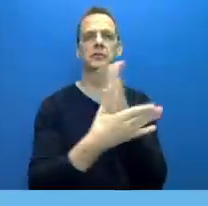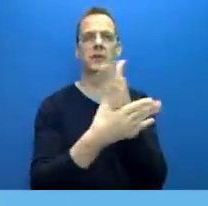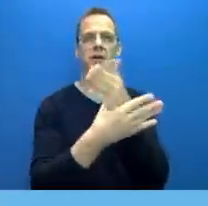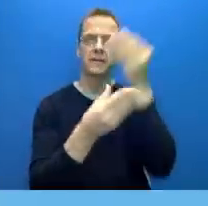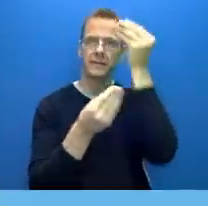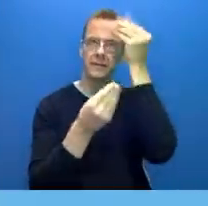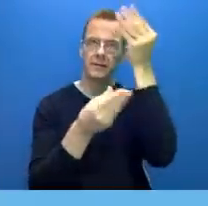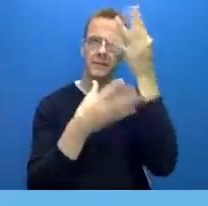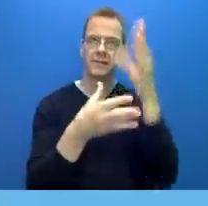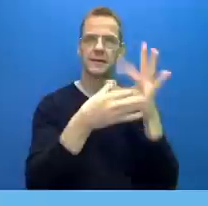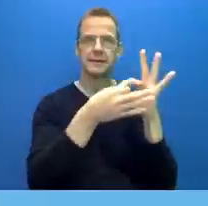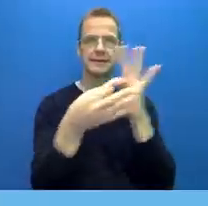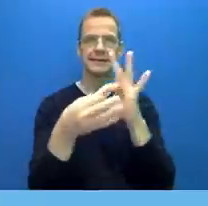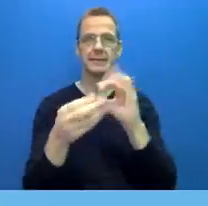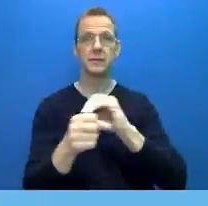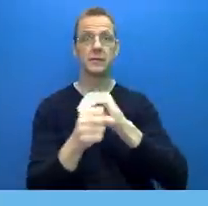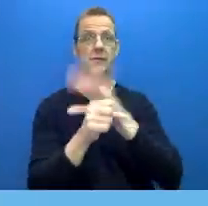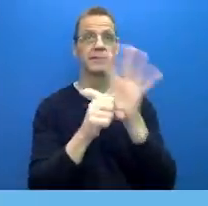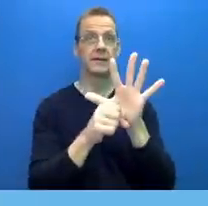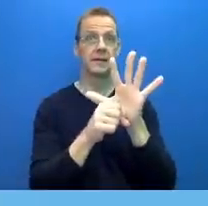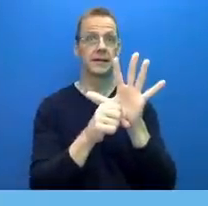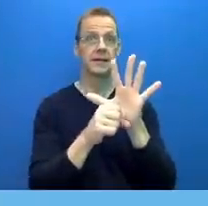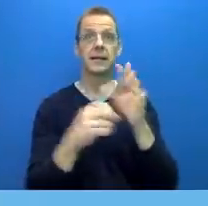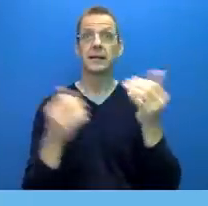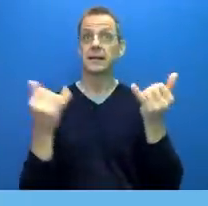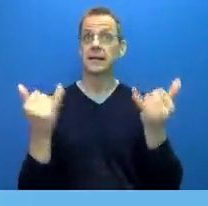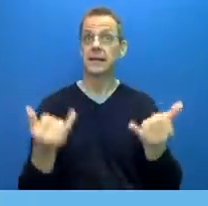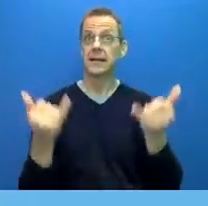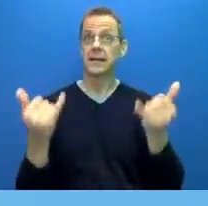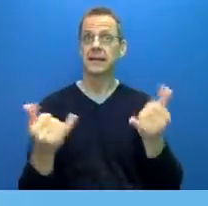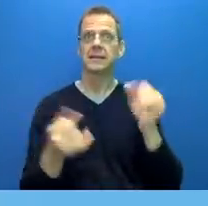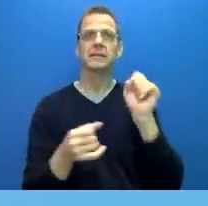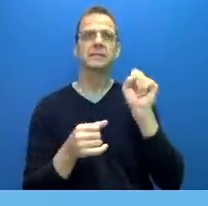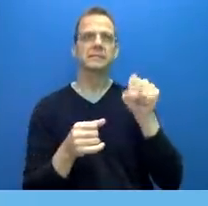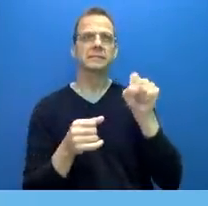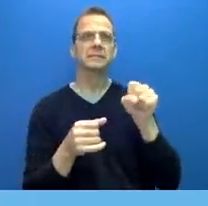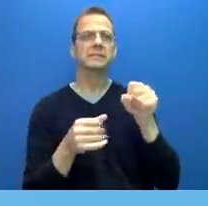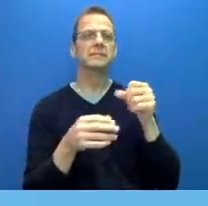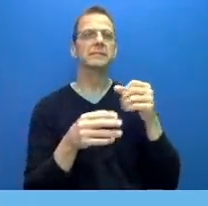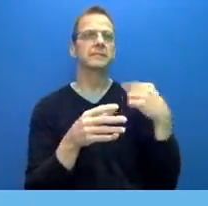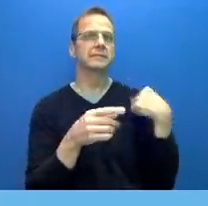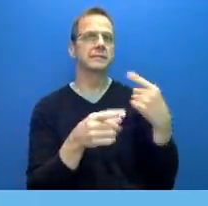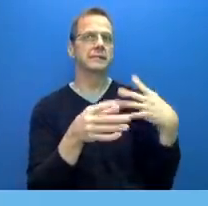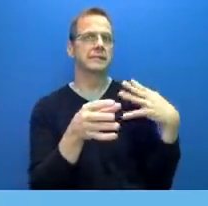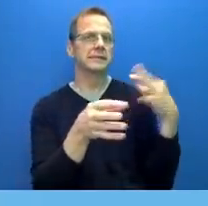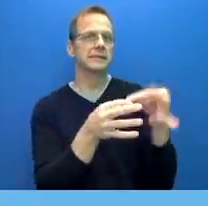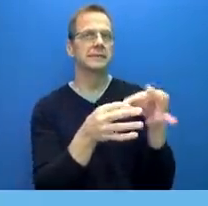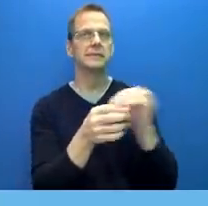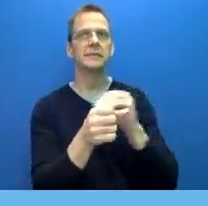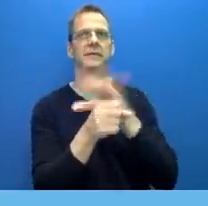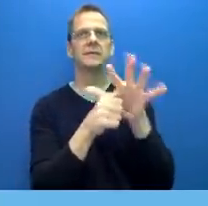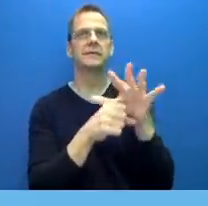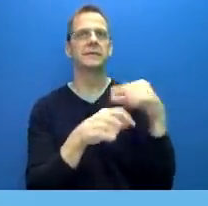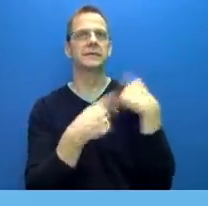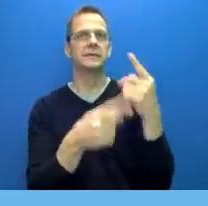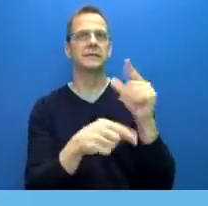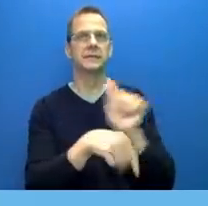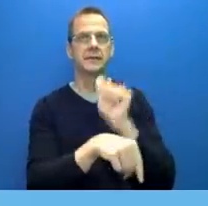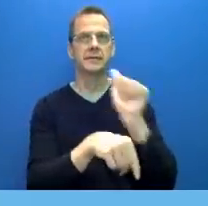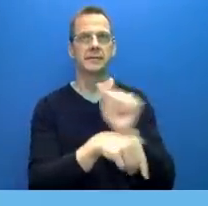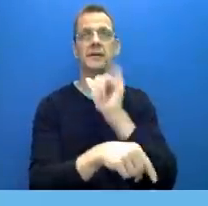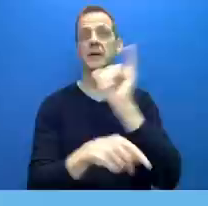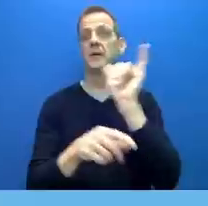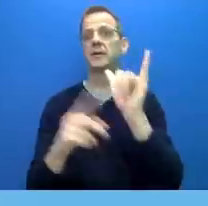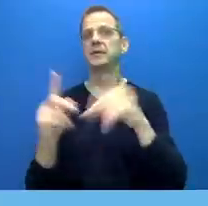in Alberta as possible. In addition to a brief COVID-19 update for Alberta, we will focus today on schools and take questions from